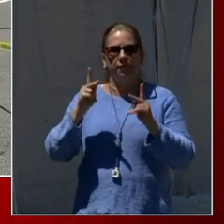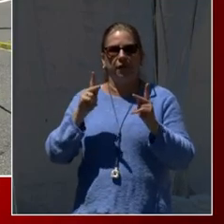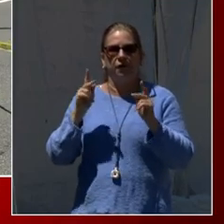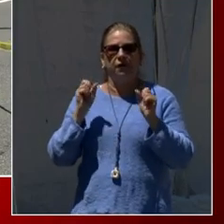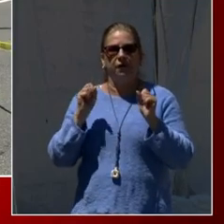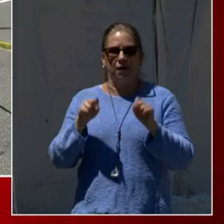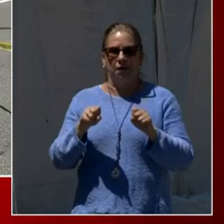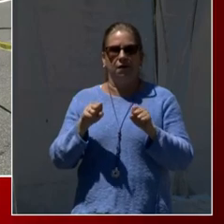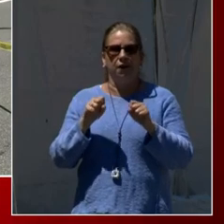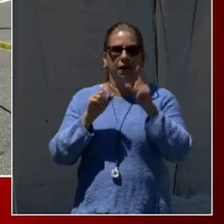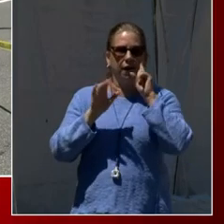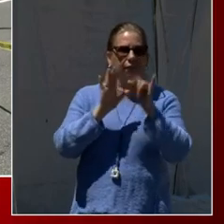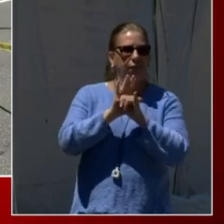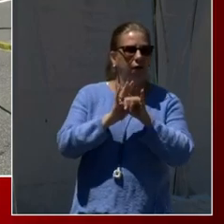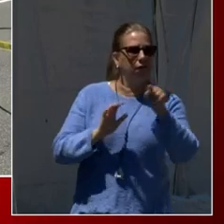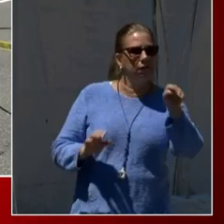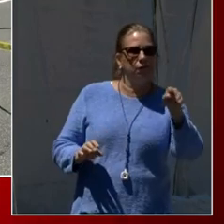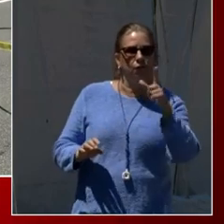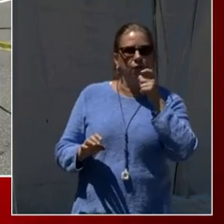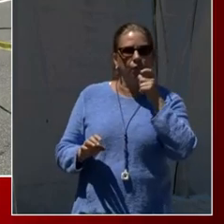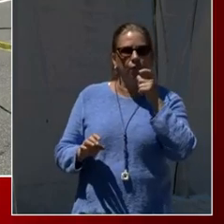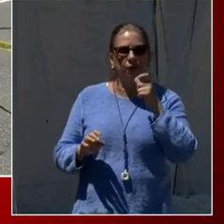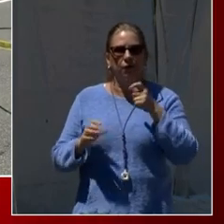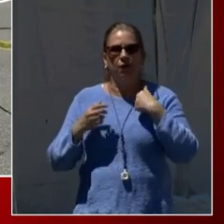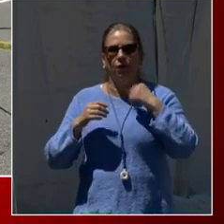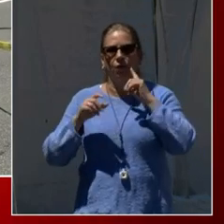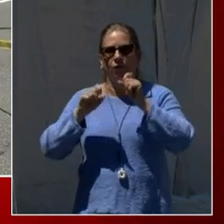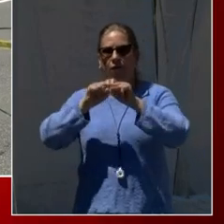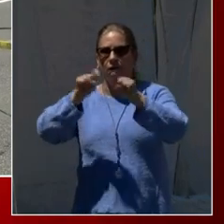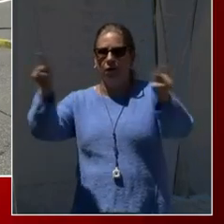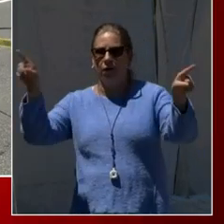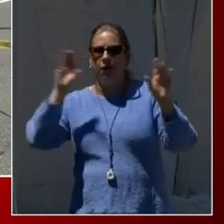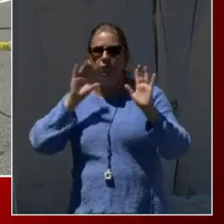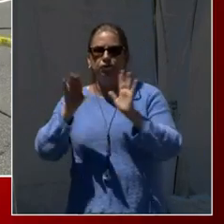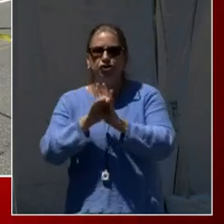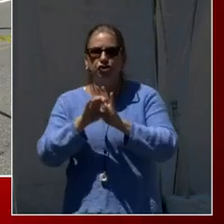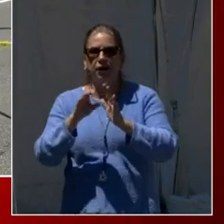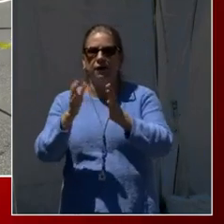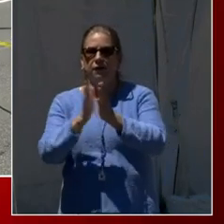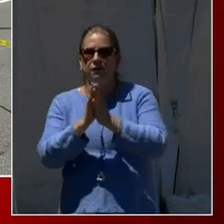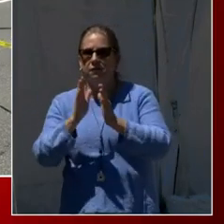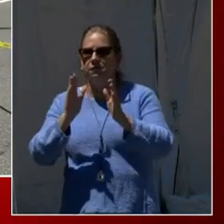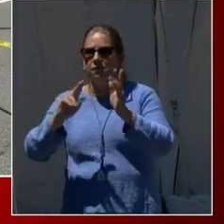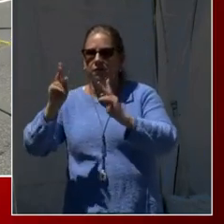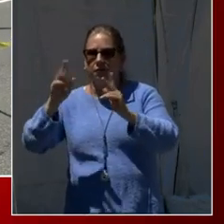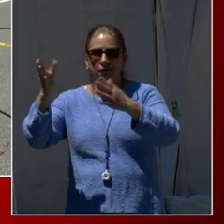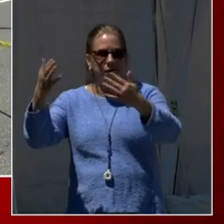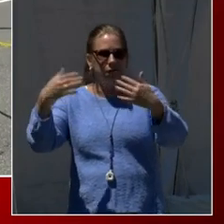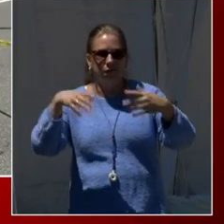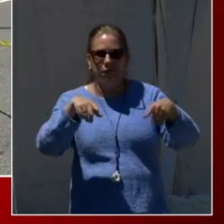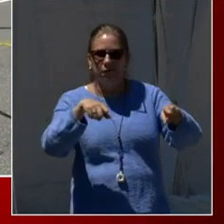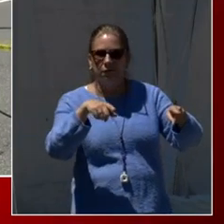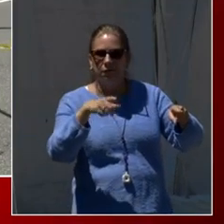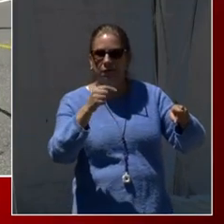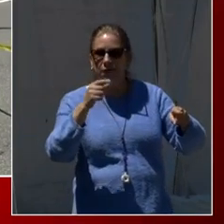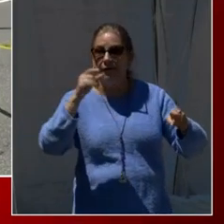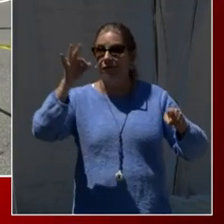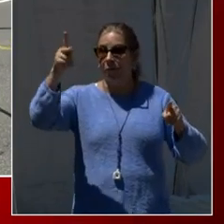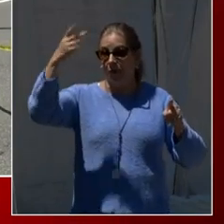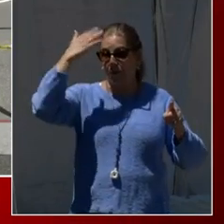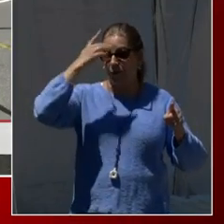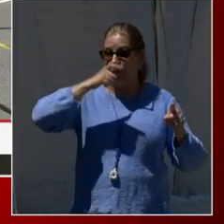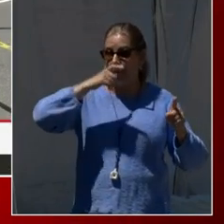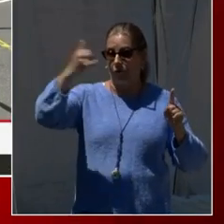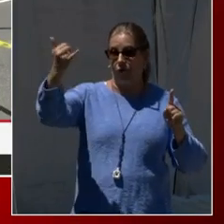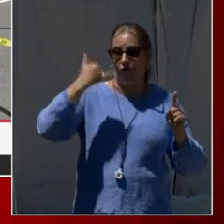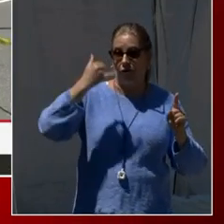videos and we'll have pictures. So my sense is that people will be angry. People will not want to have a reoccurrence of this, not only in